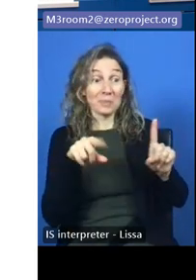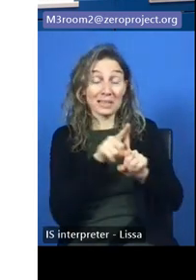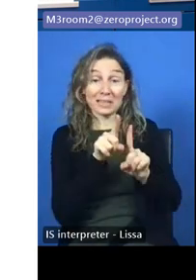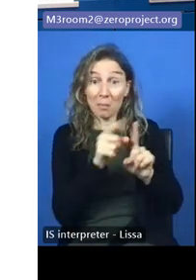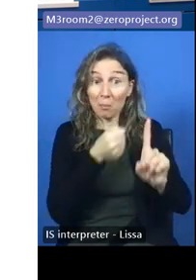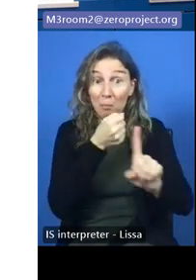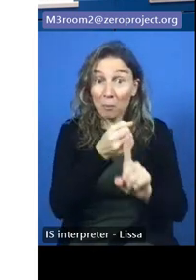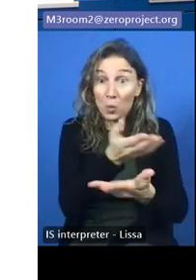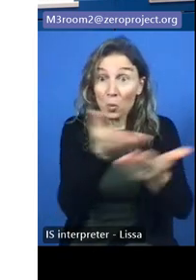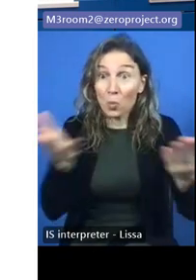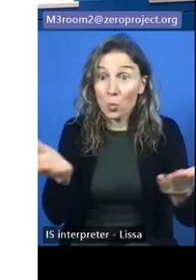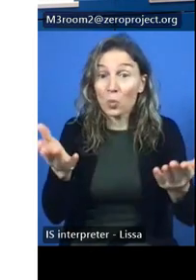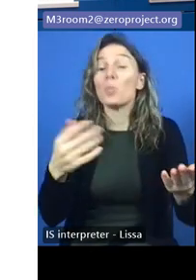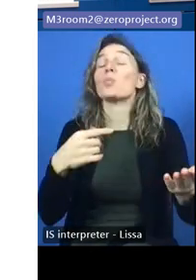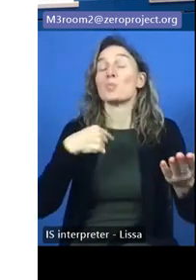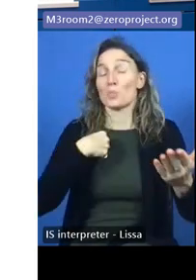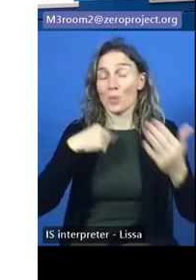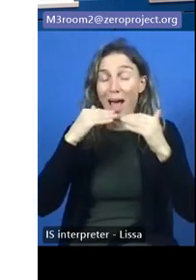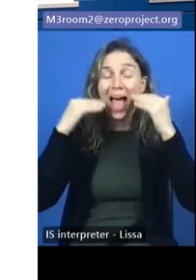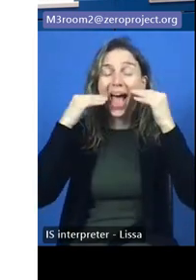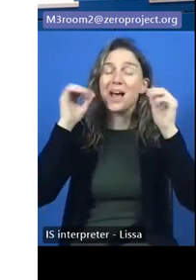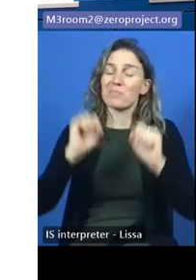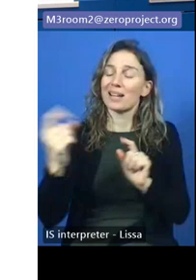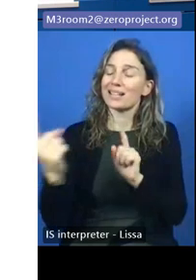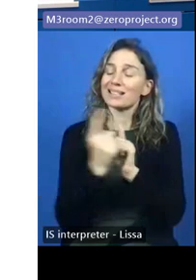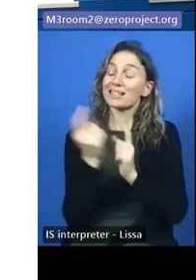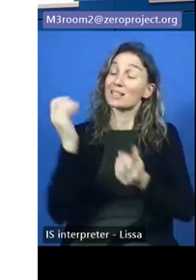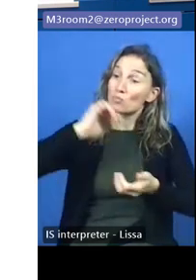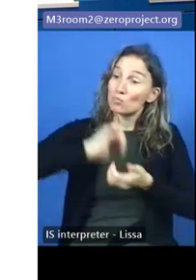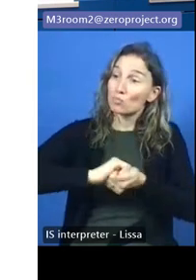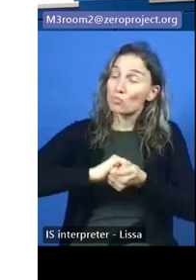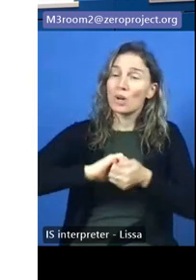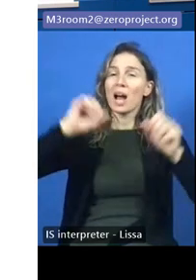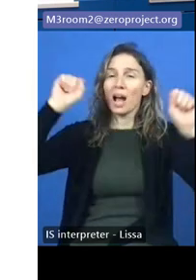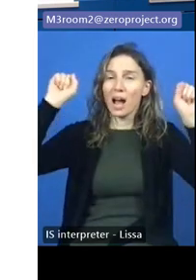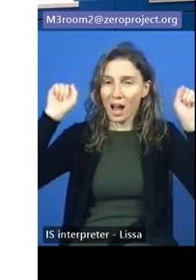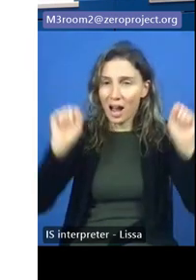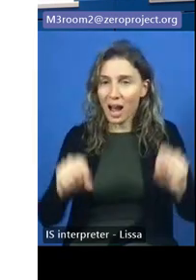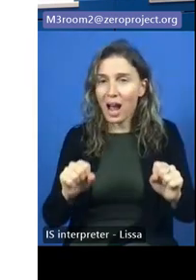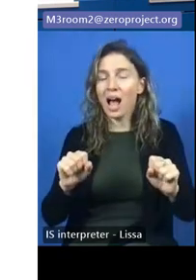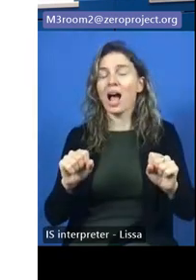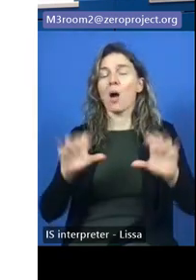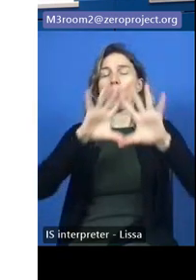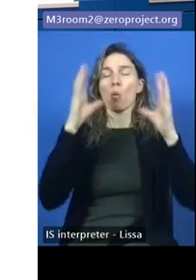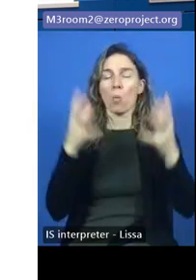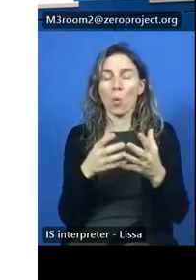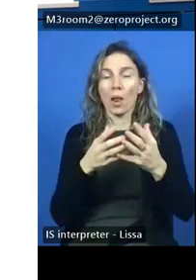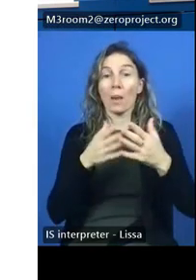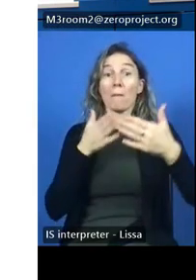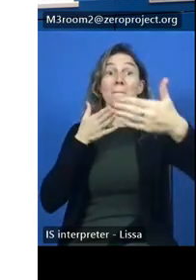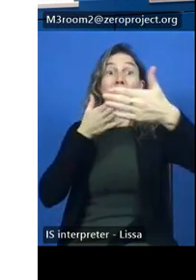this presentation. Together, we can achieve a world with zero barriers. Thank you very much.